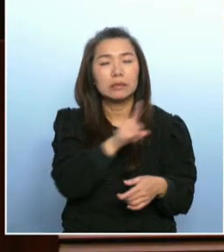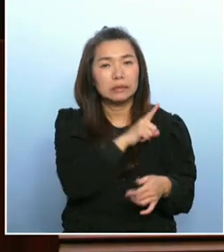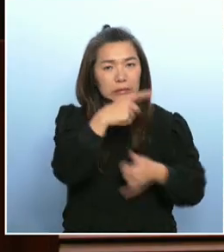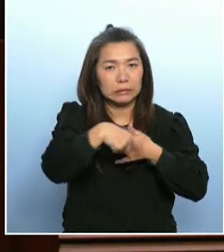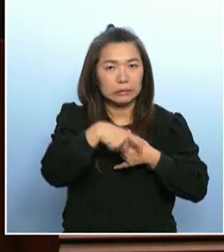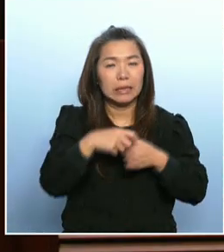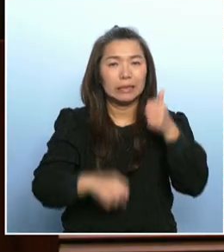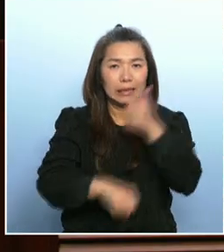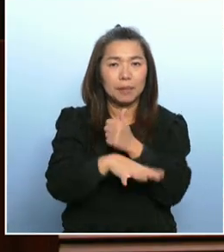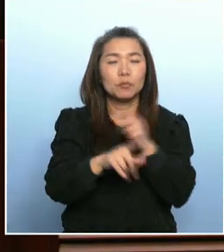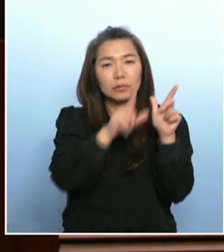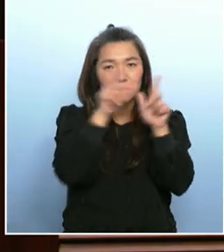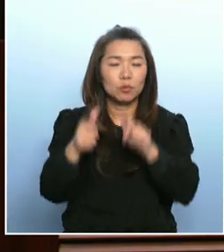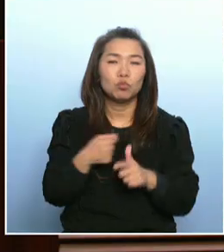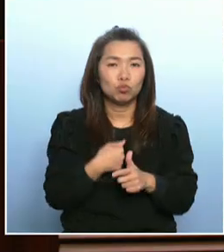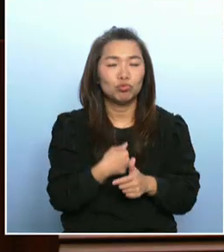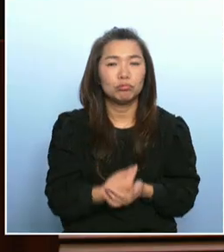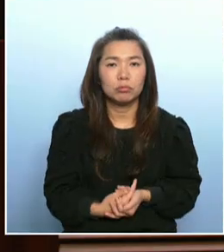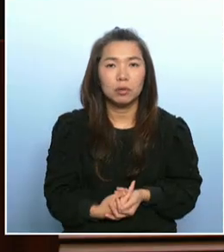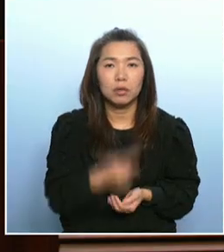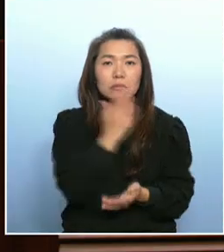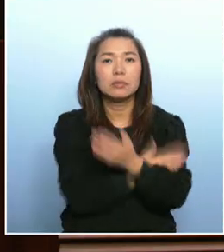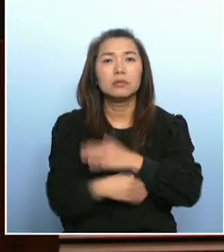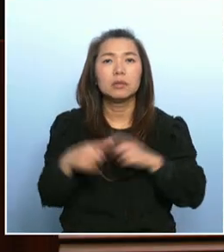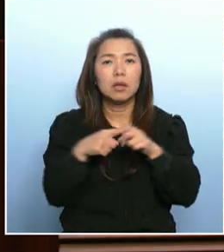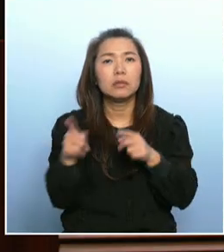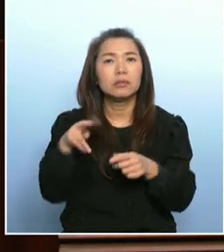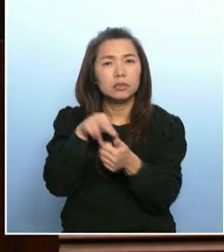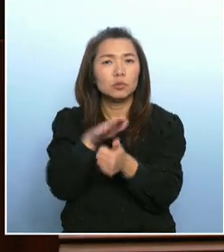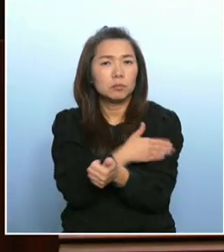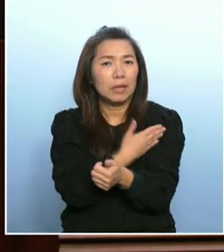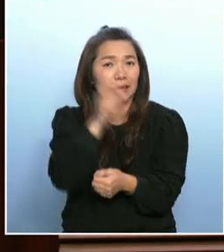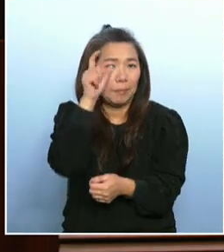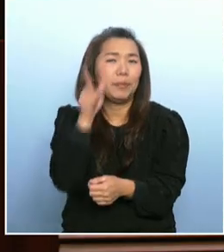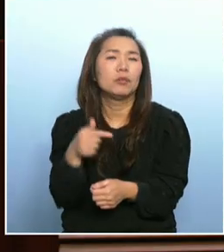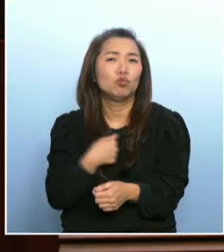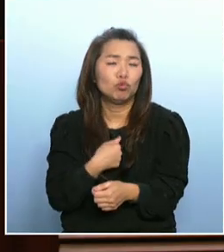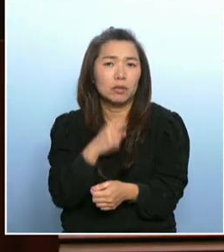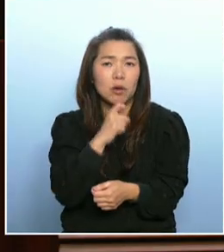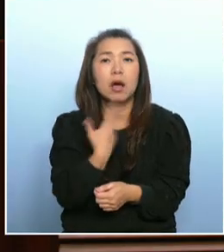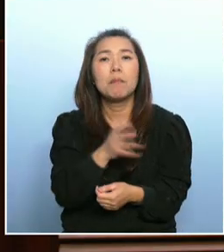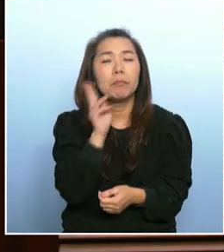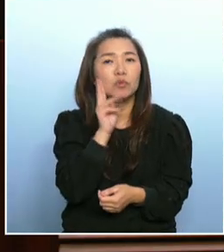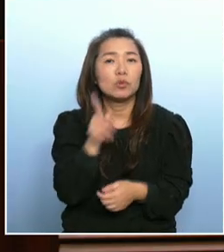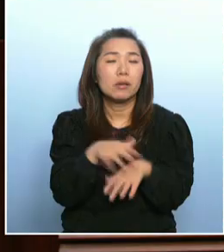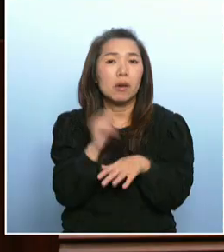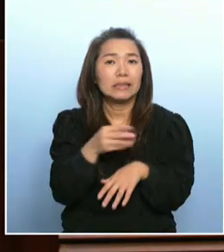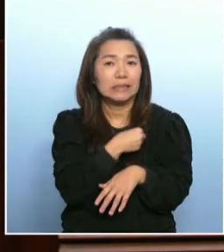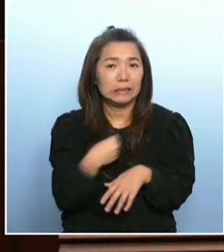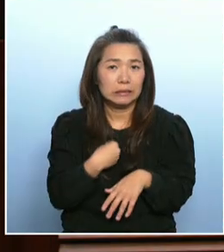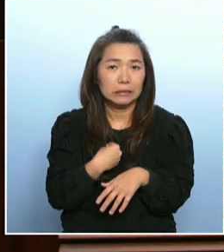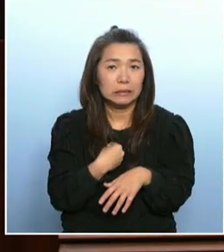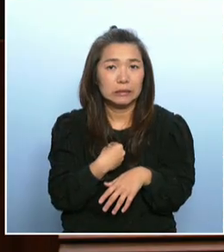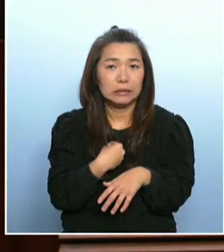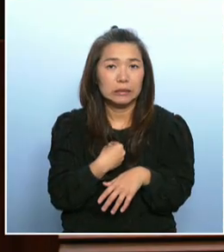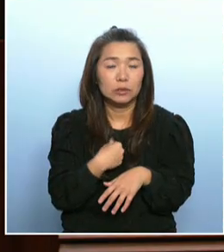the CSSA scheme is to meet the basic needs of relevant households, but people with disabilities